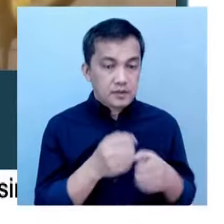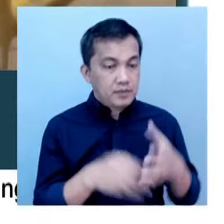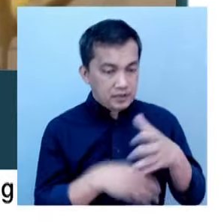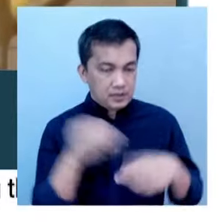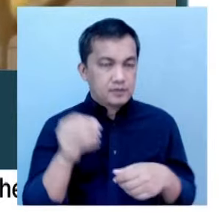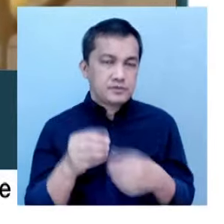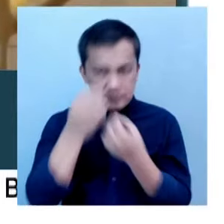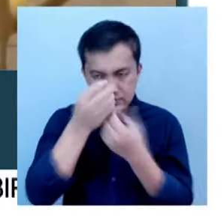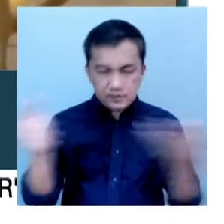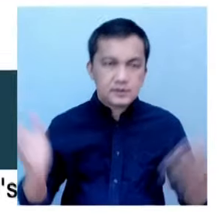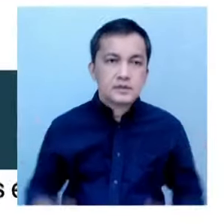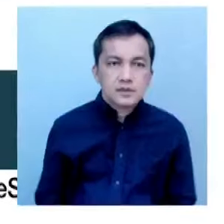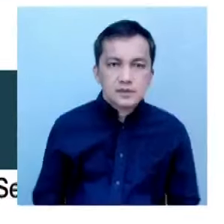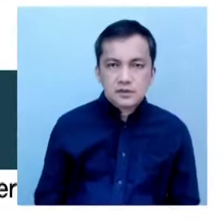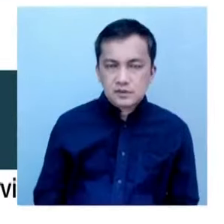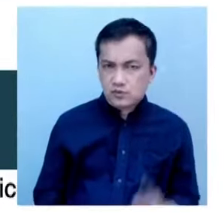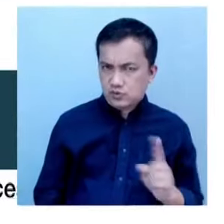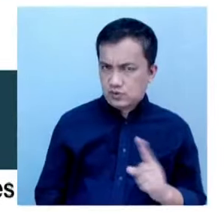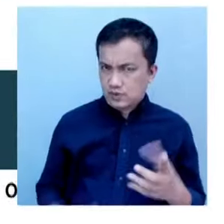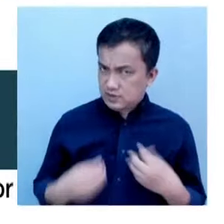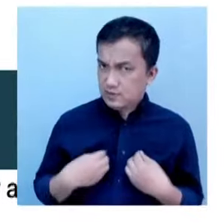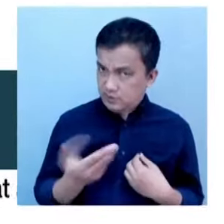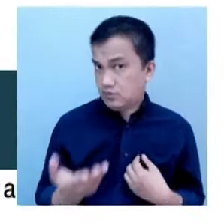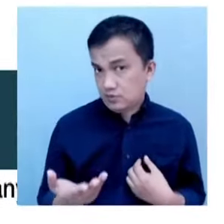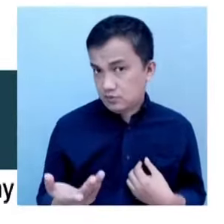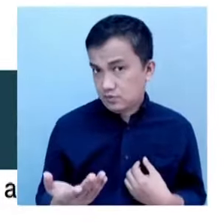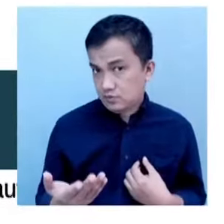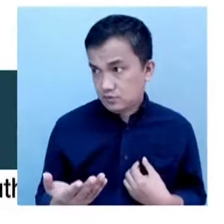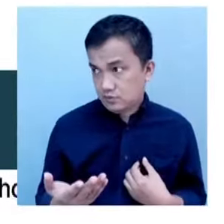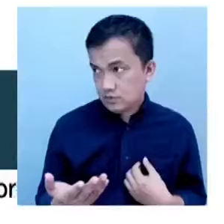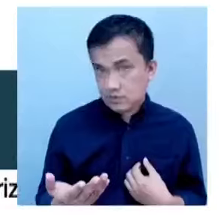open. But what would be acceptable to you?